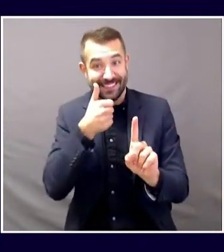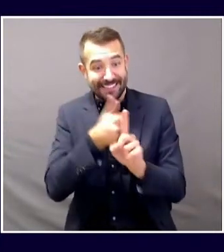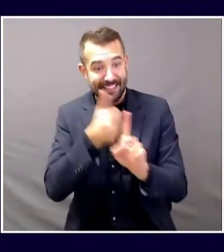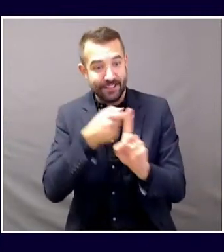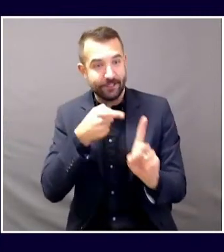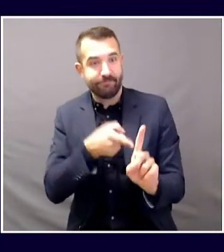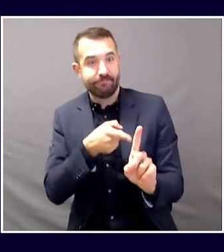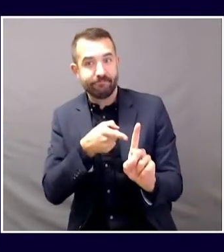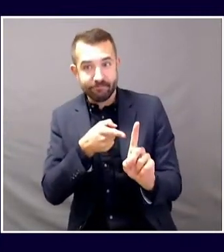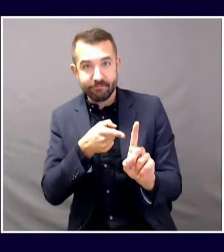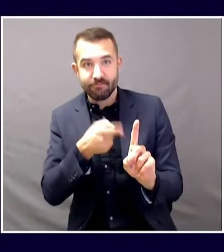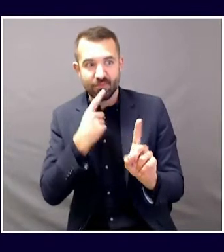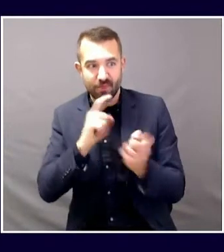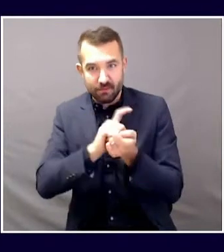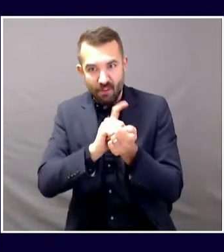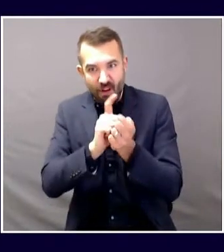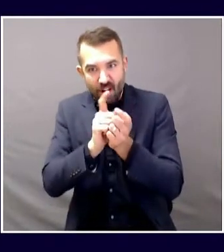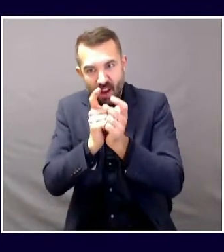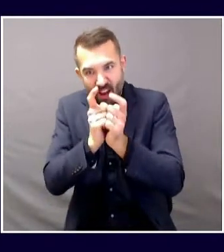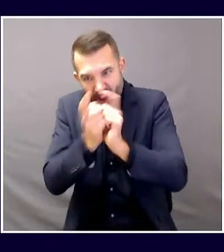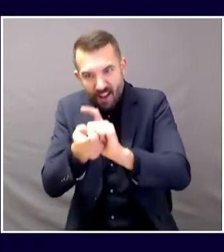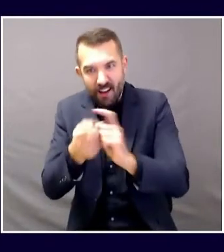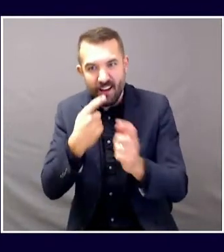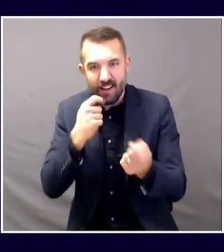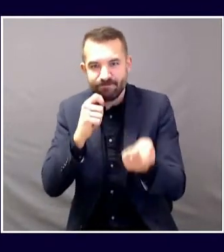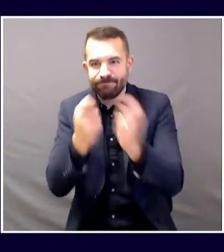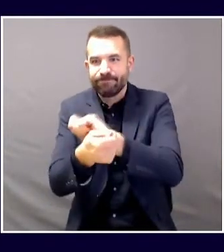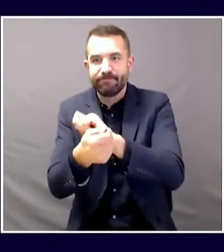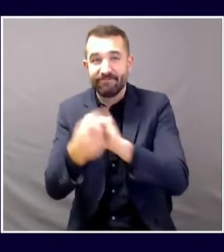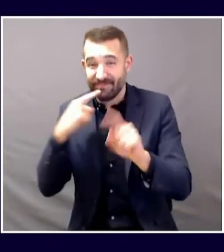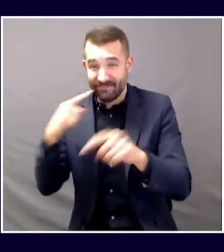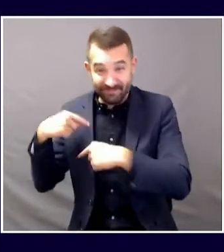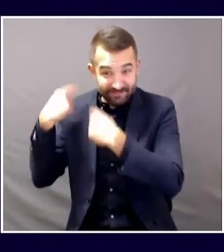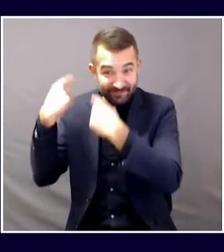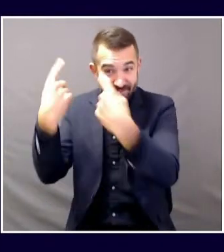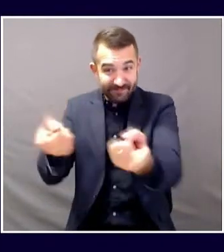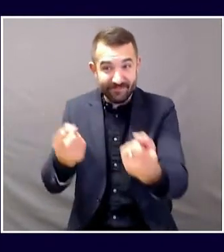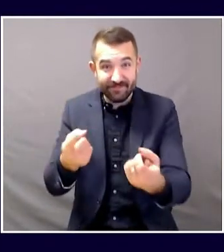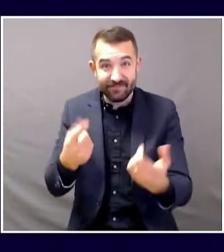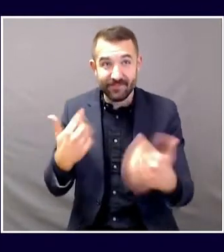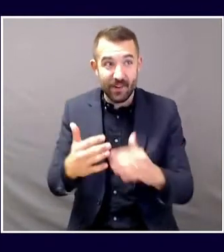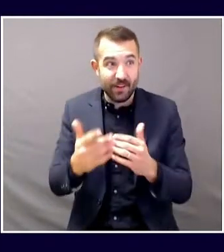course of the pandemic. I'd like to take a second to talk about that.